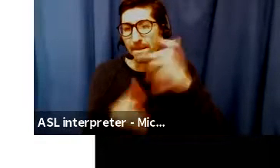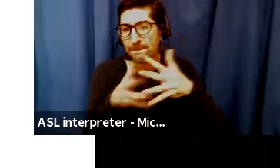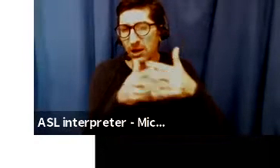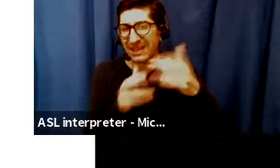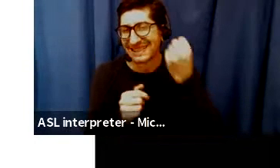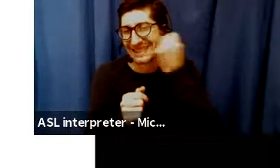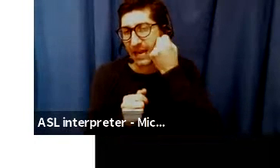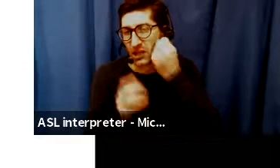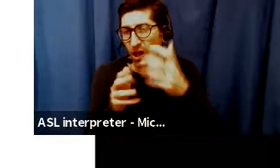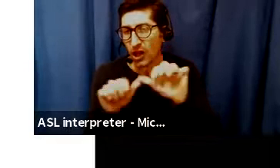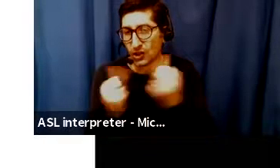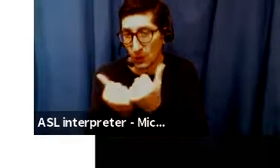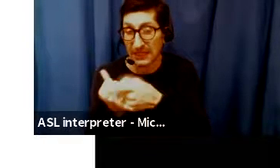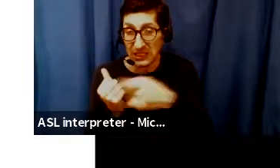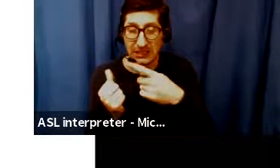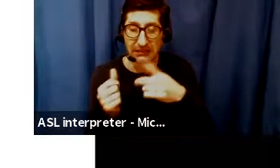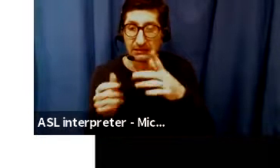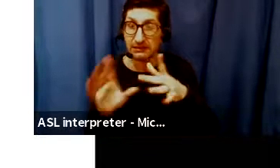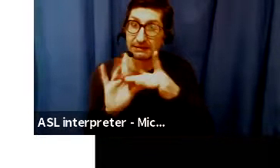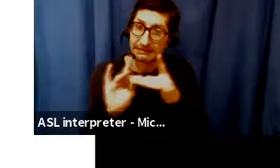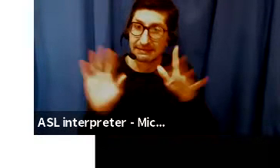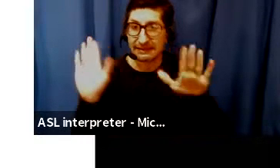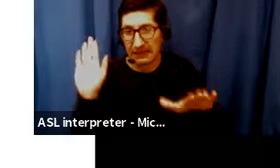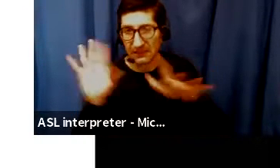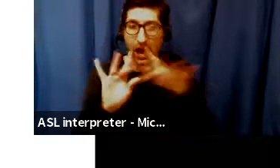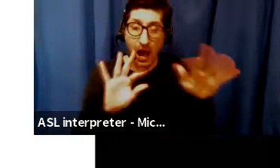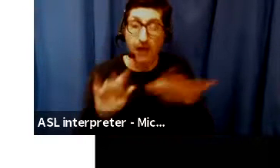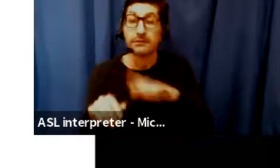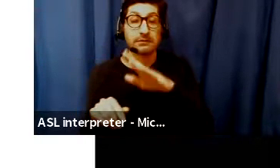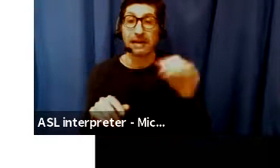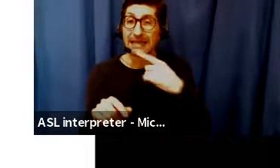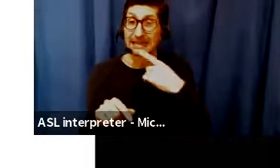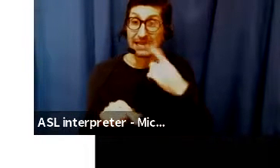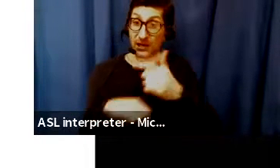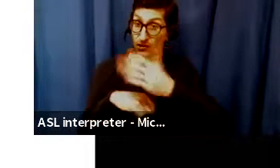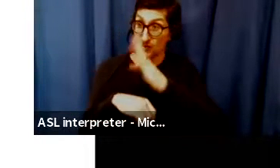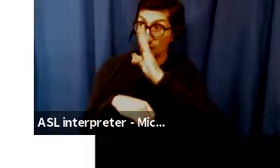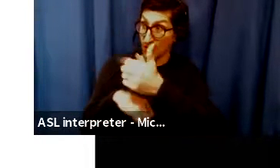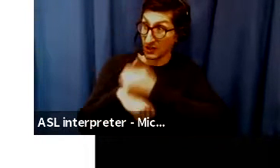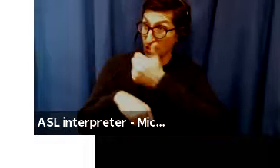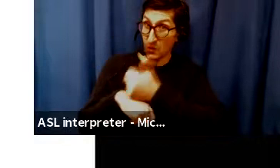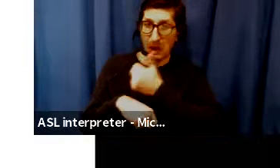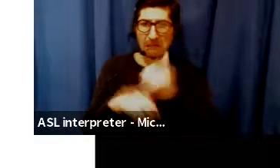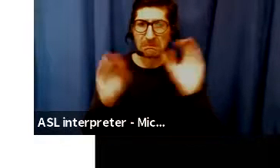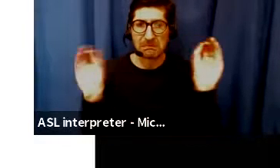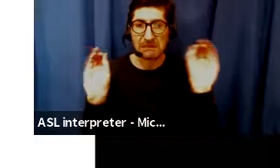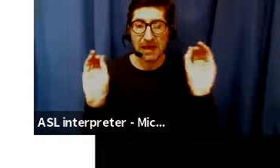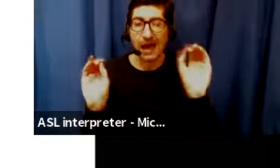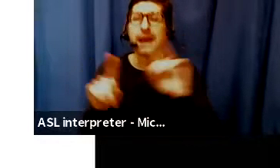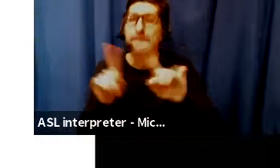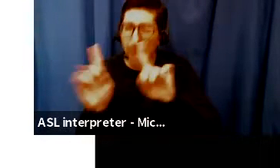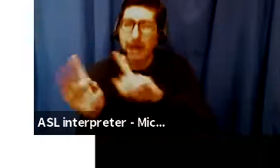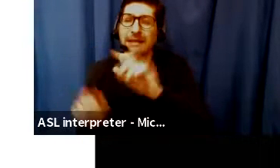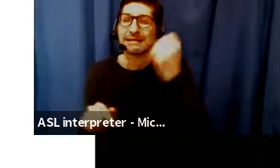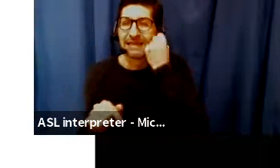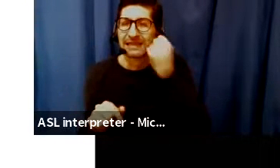threat if the dentist used universal precautions in his office. Now, the big